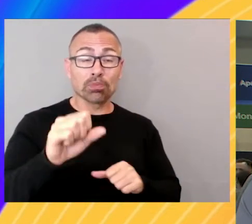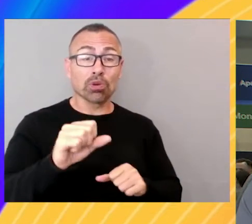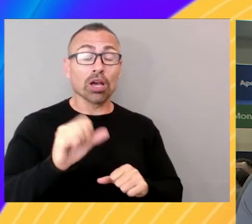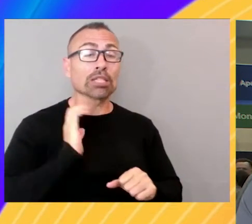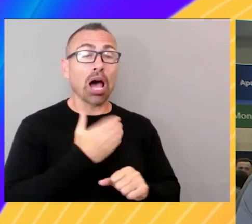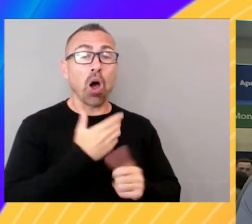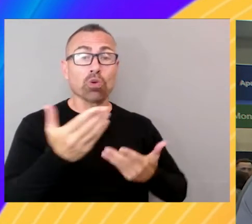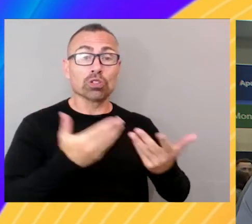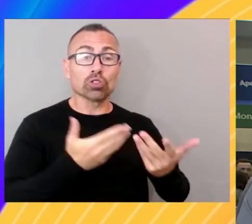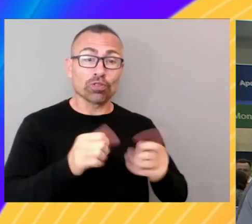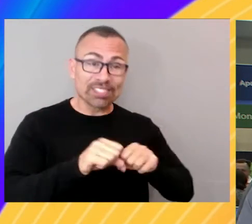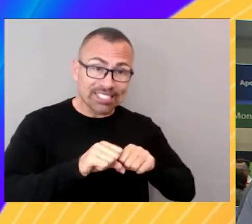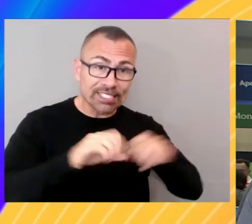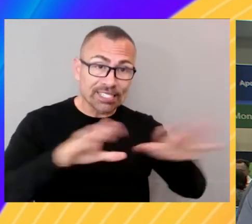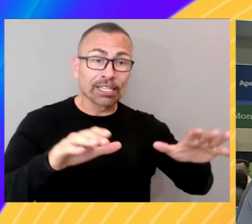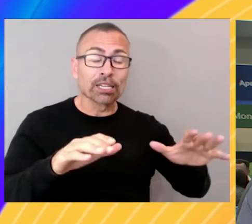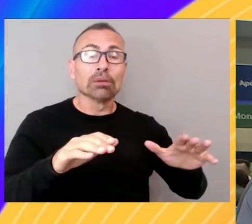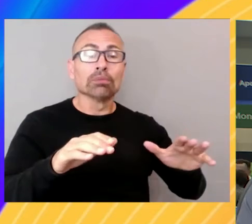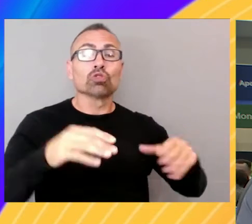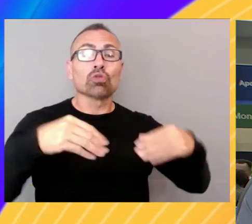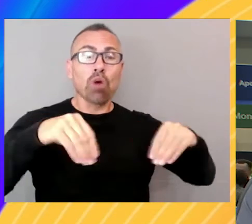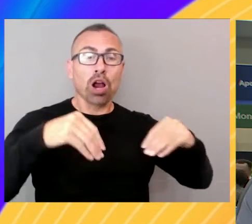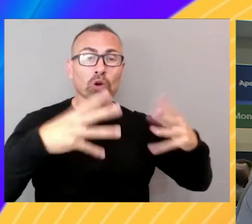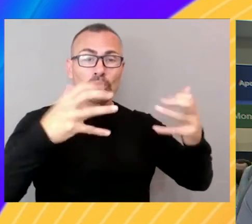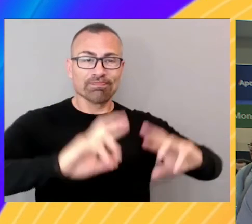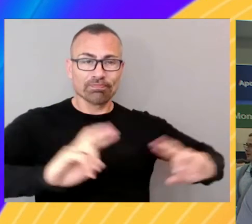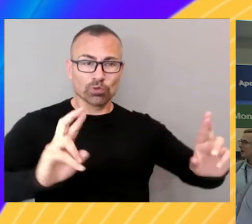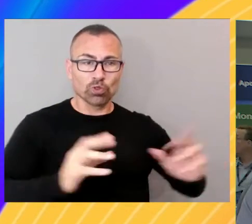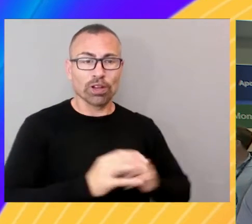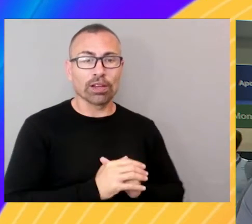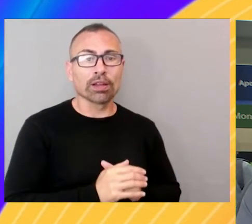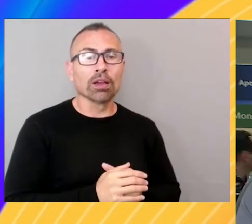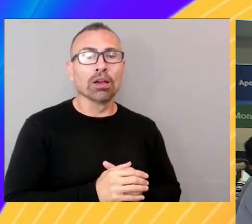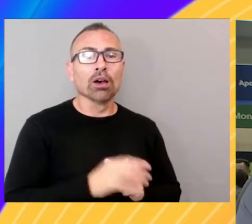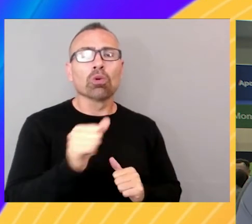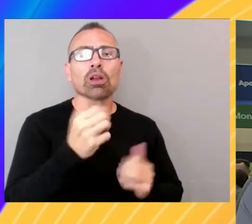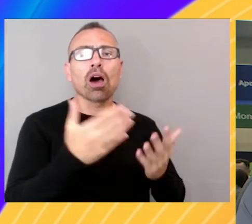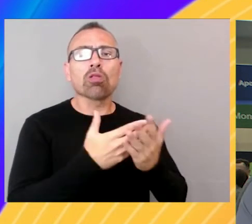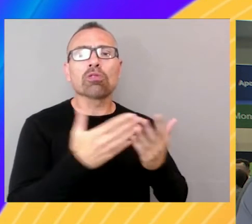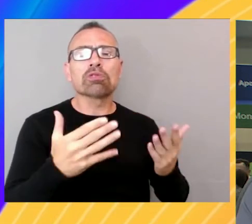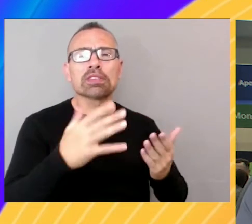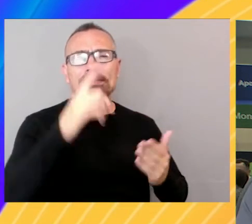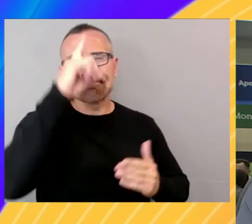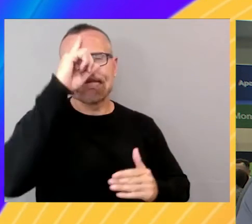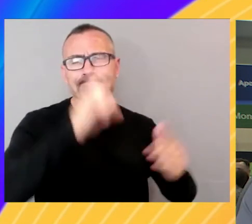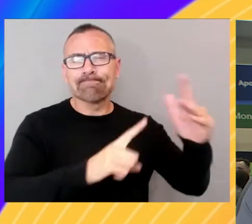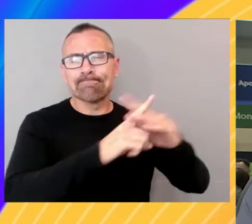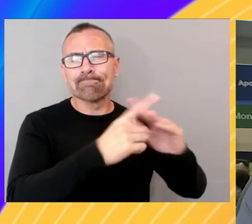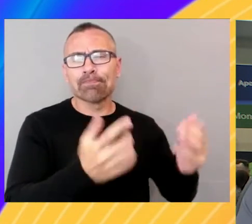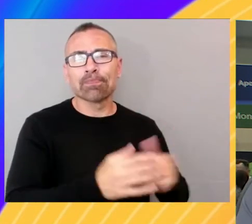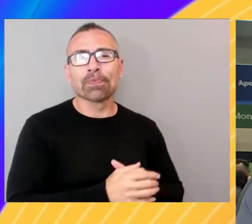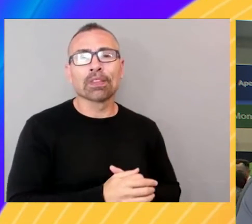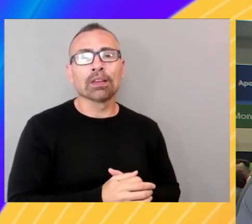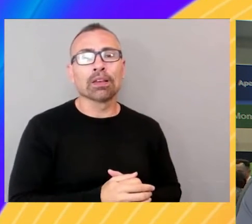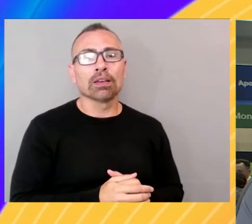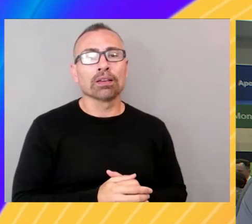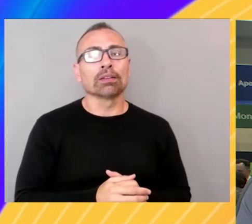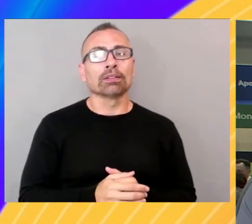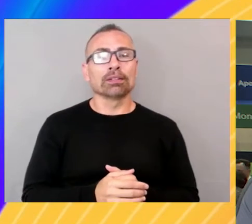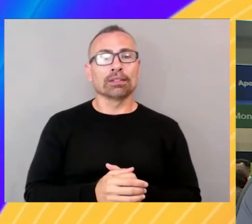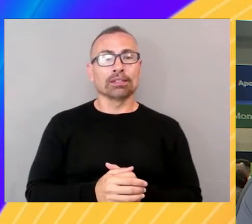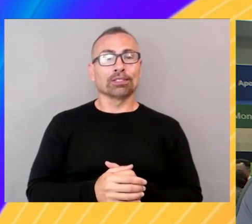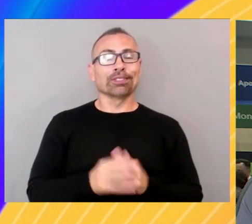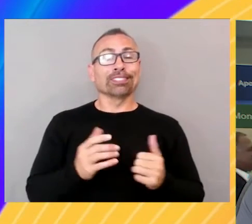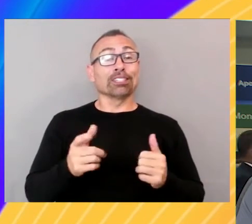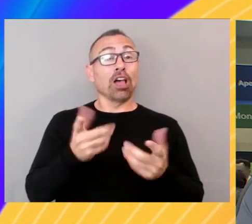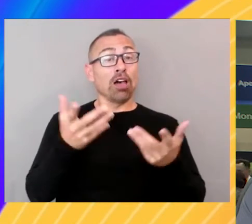good examples that stand out? So one that I really love is it asks you, have you done a game day to test your resiliency? So,